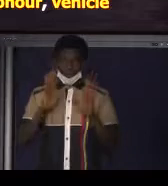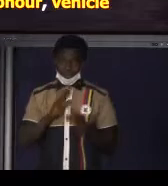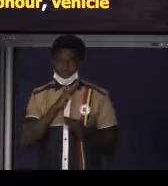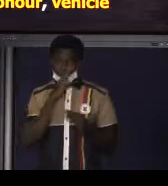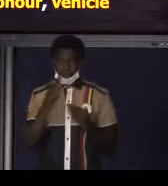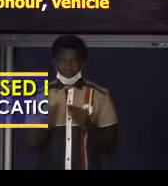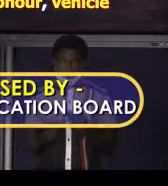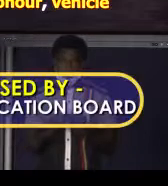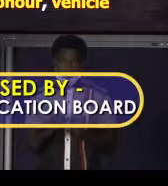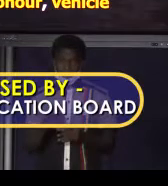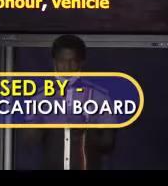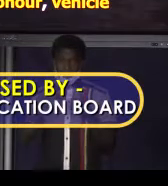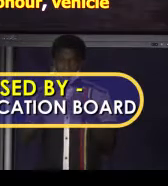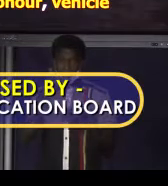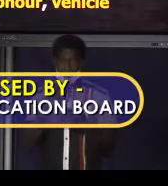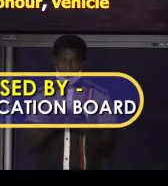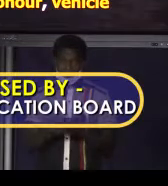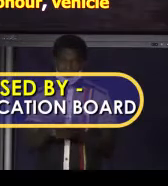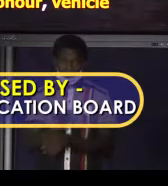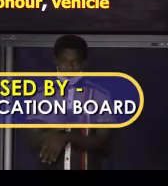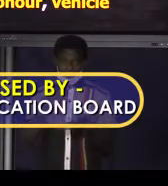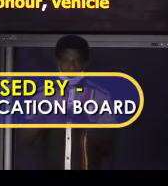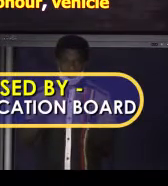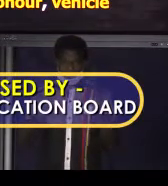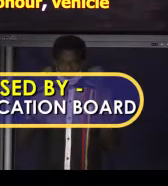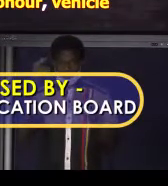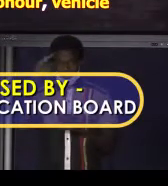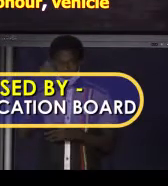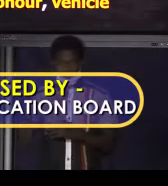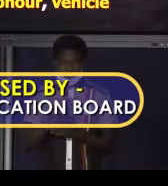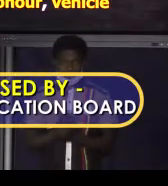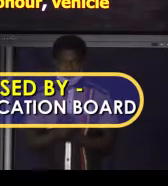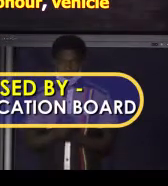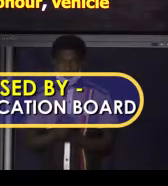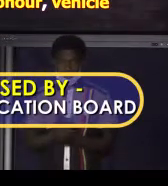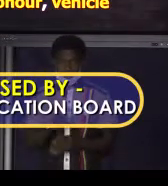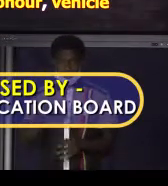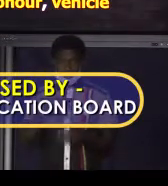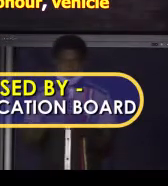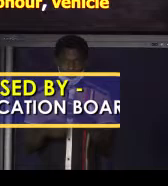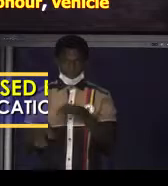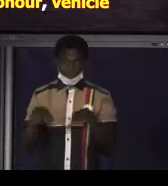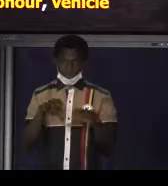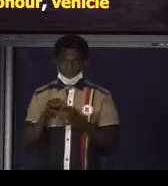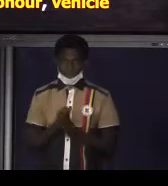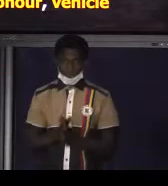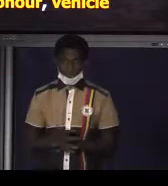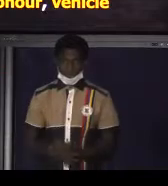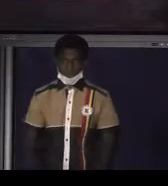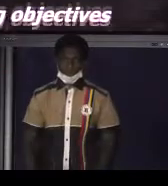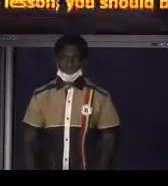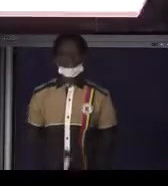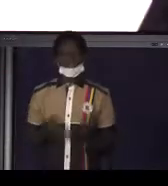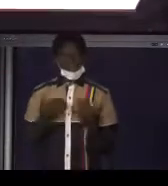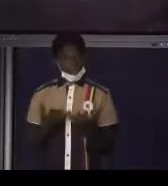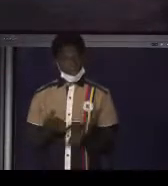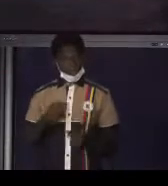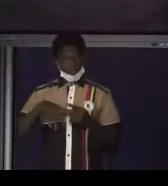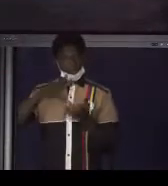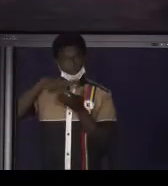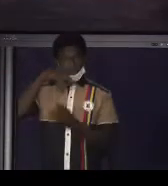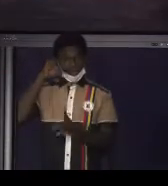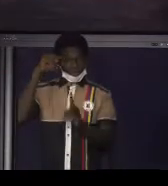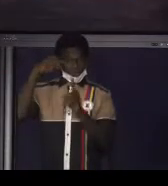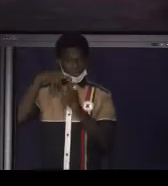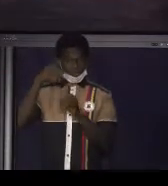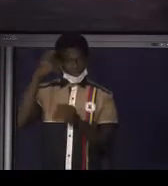awesome. Totally. Good job, you. Let's cheer for you. Well done. Now to the